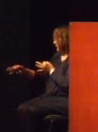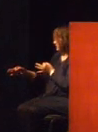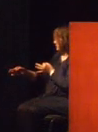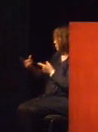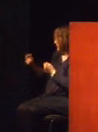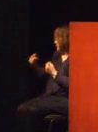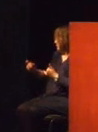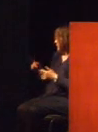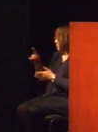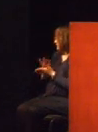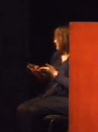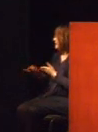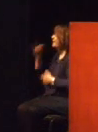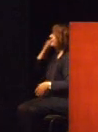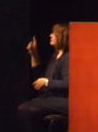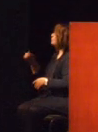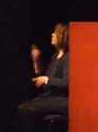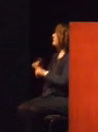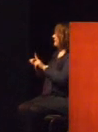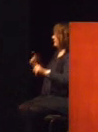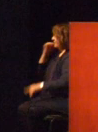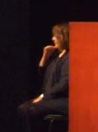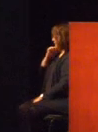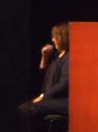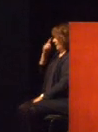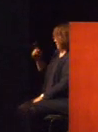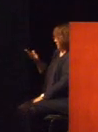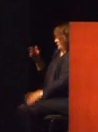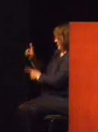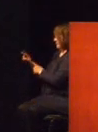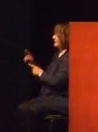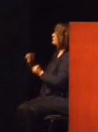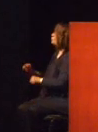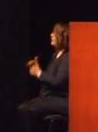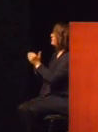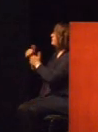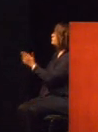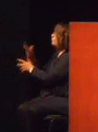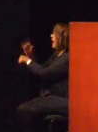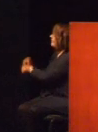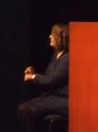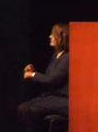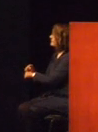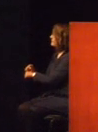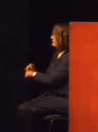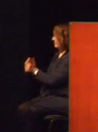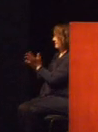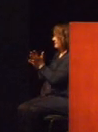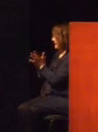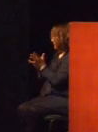it. But the idea is that if you do something different every day, for even just for 15 minutes, you can build new habits. Taking